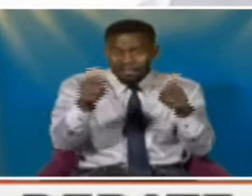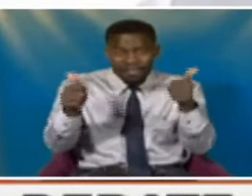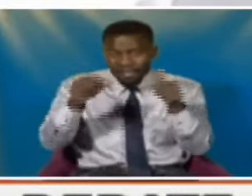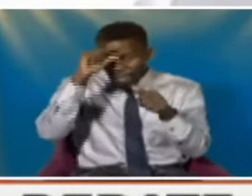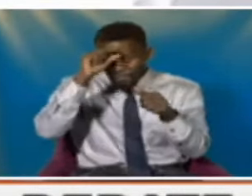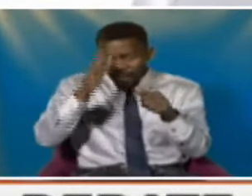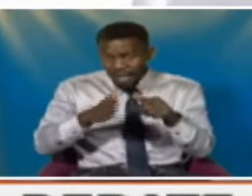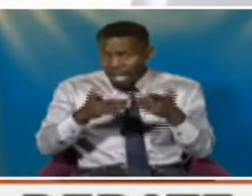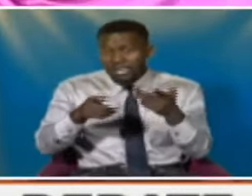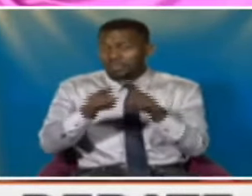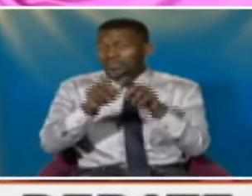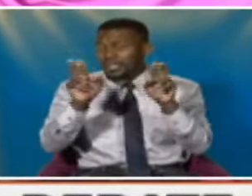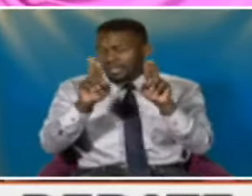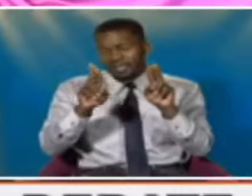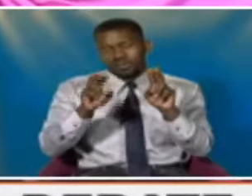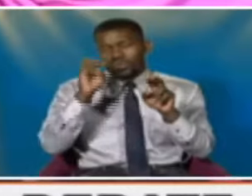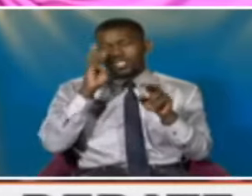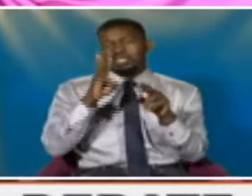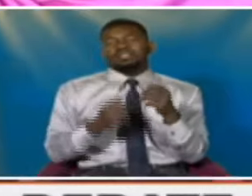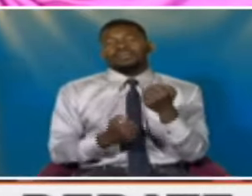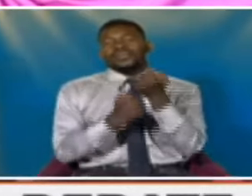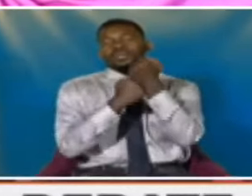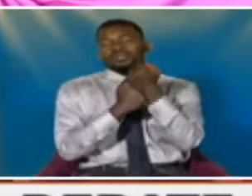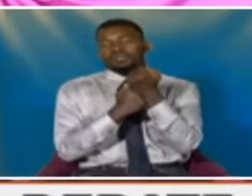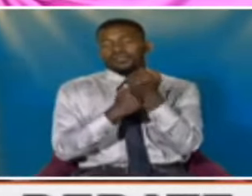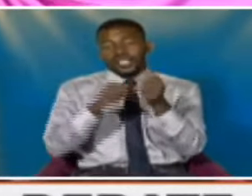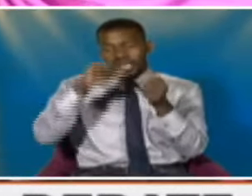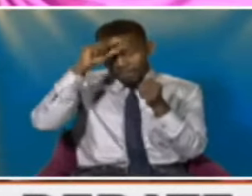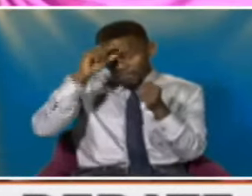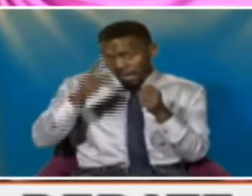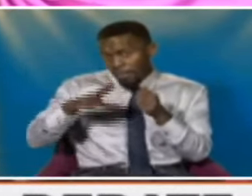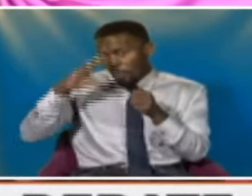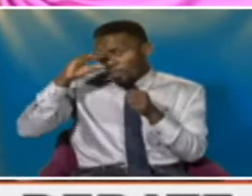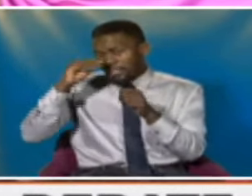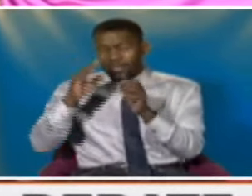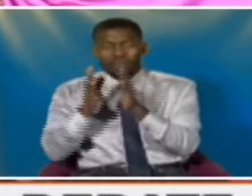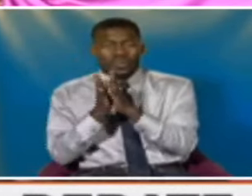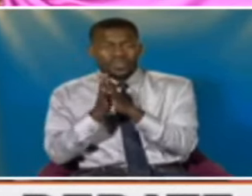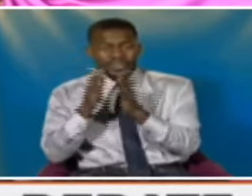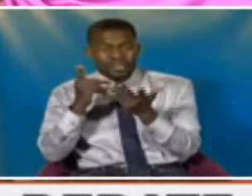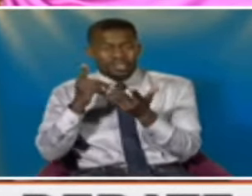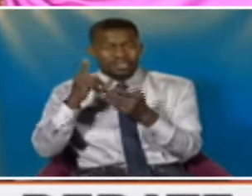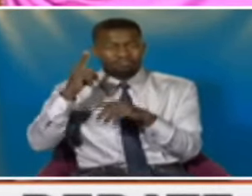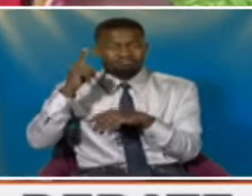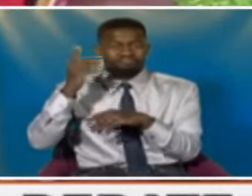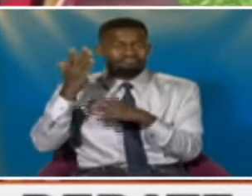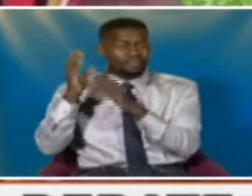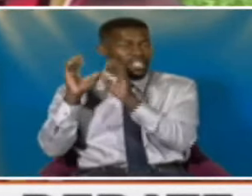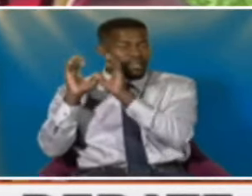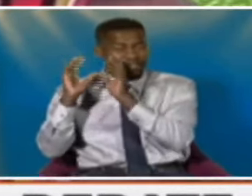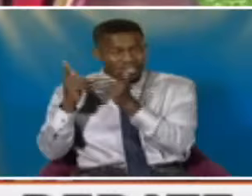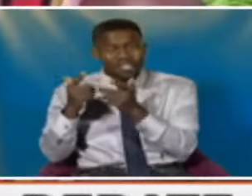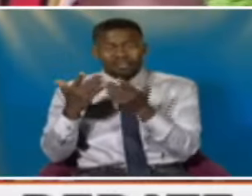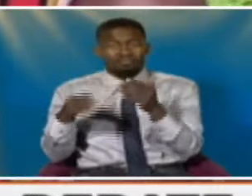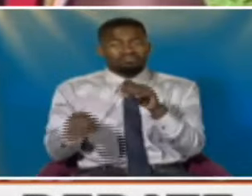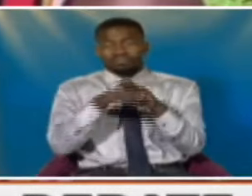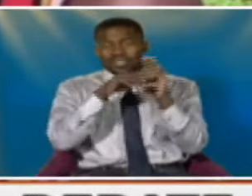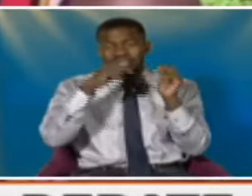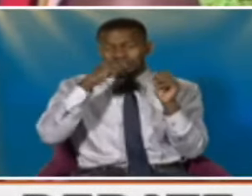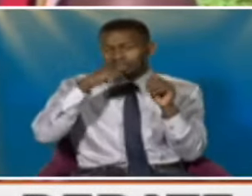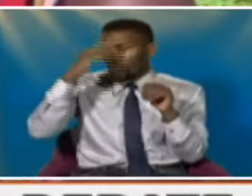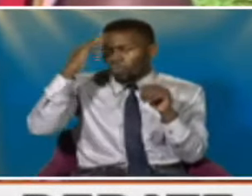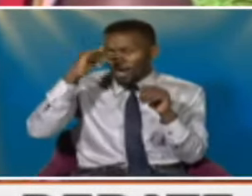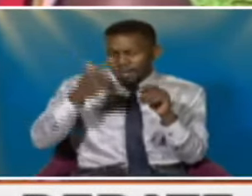wetu wawili walivyosimama na wananchi. The governors of Mombasa and Kilifi banned Muguka, claiming that it had greatly contributed to the